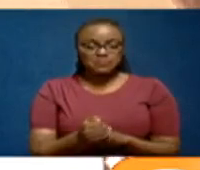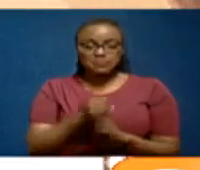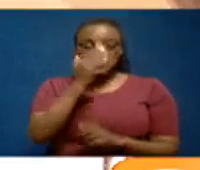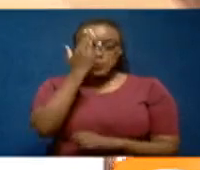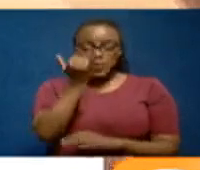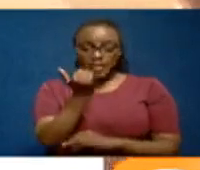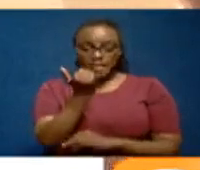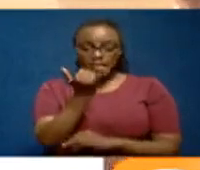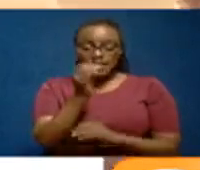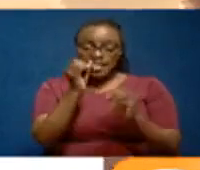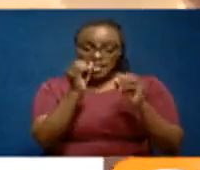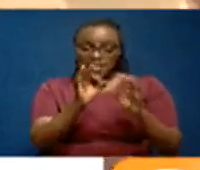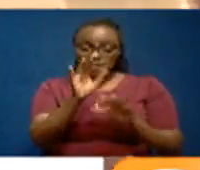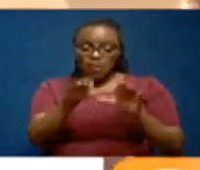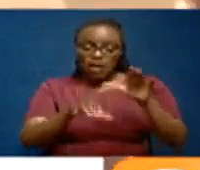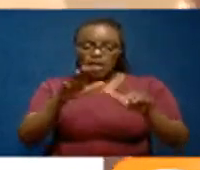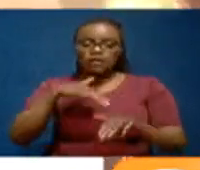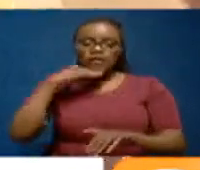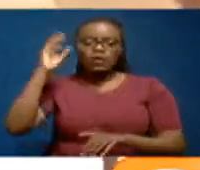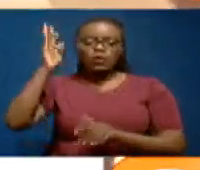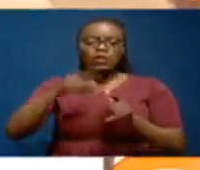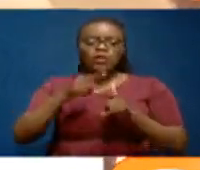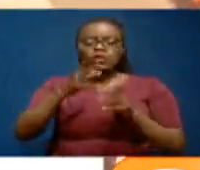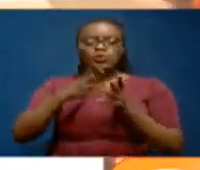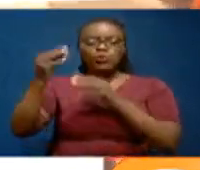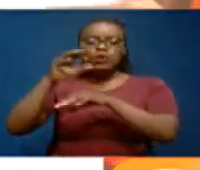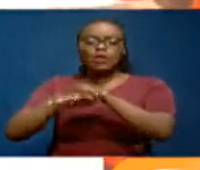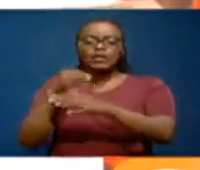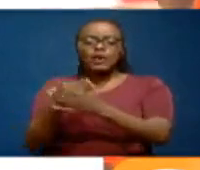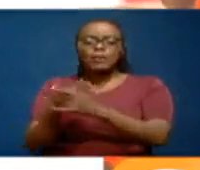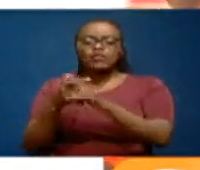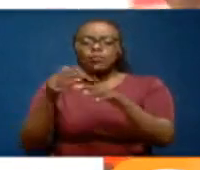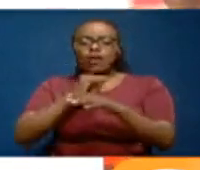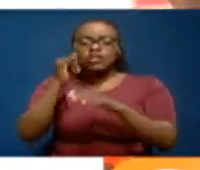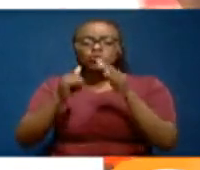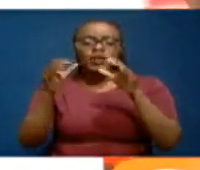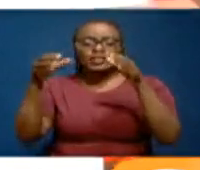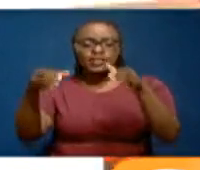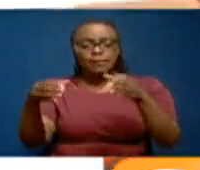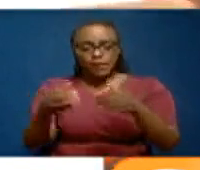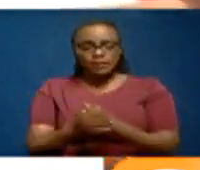Ili kama ng'ombe yako inakufa, unakwenda unapata pesa kwa insurance company.